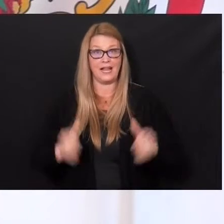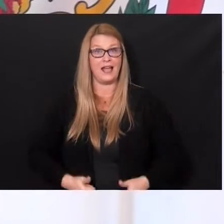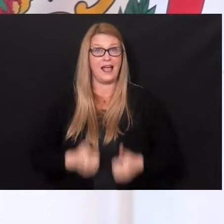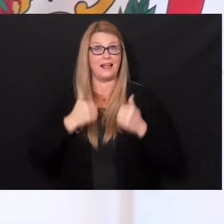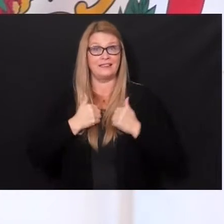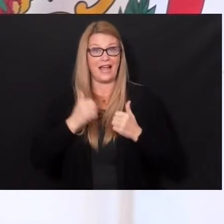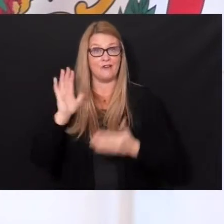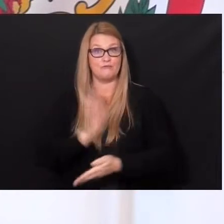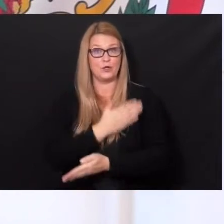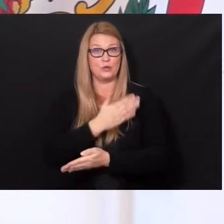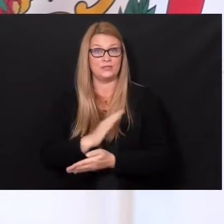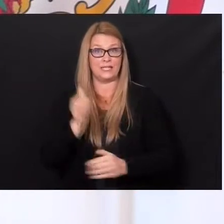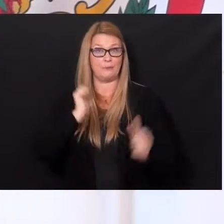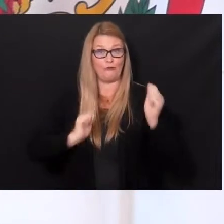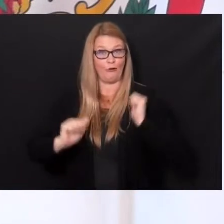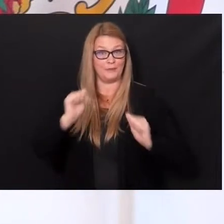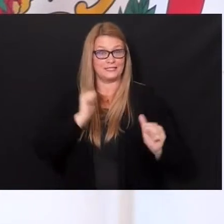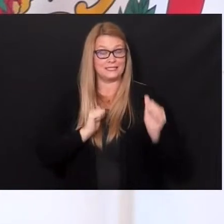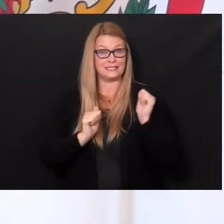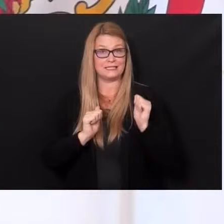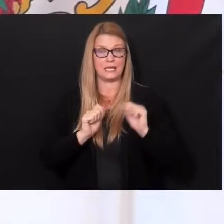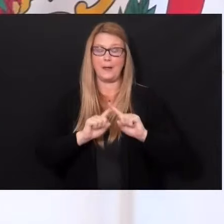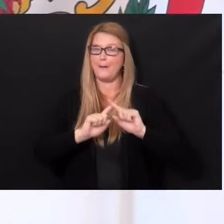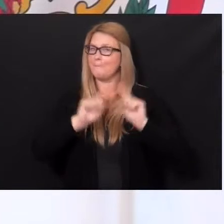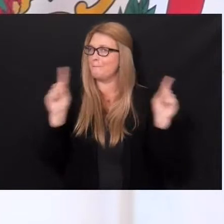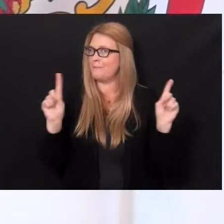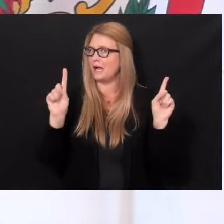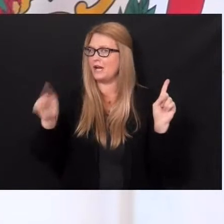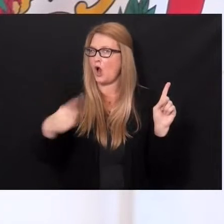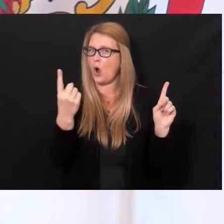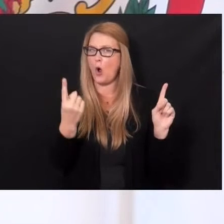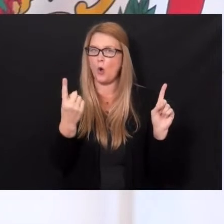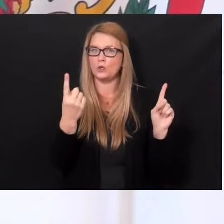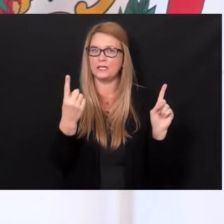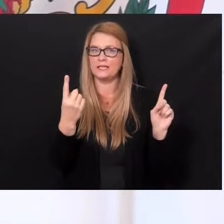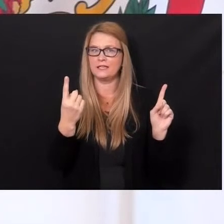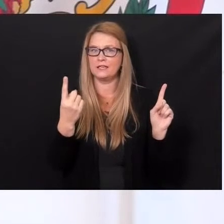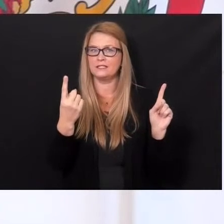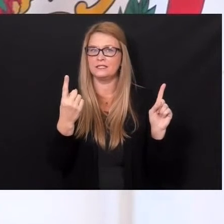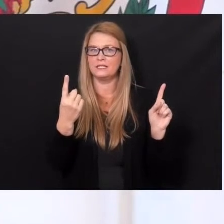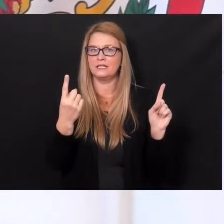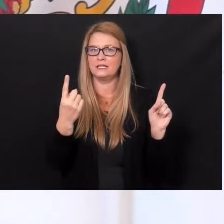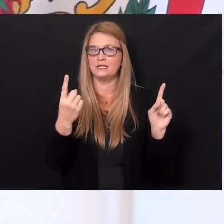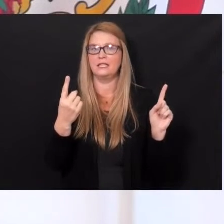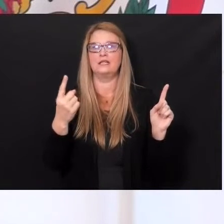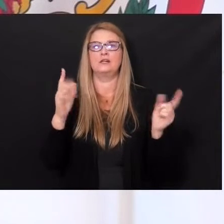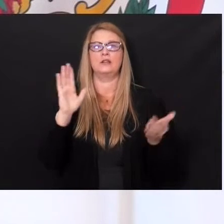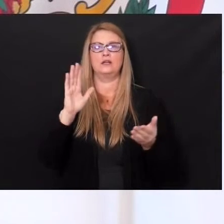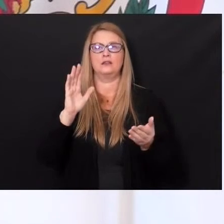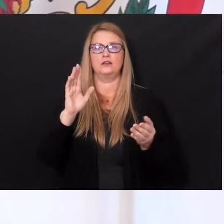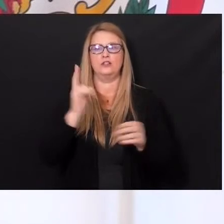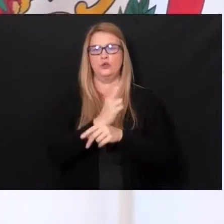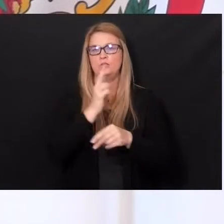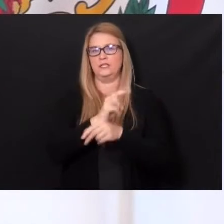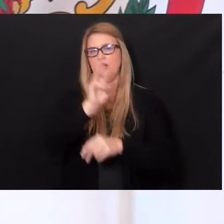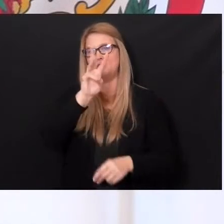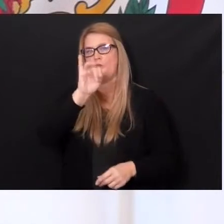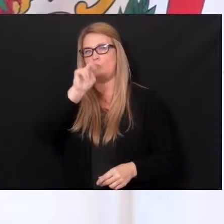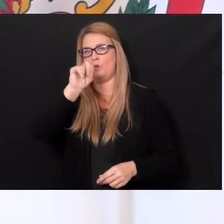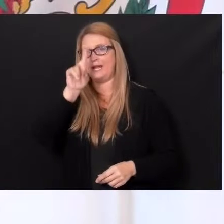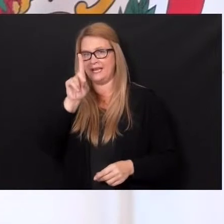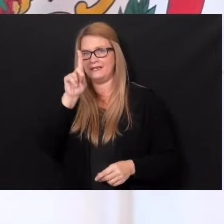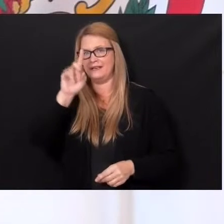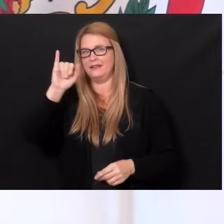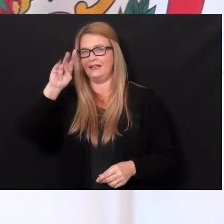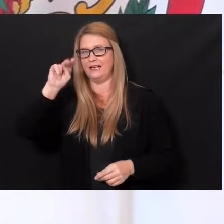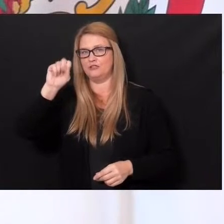music performances except for those incorporating vocals or wind instruments may take